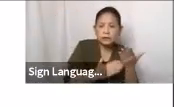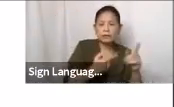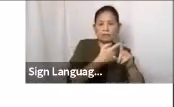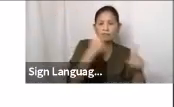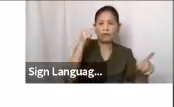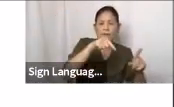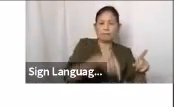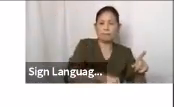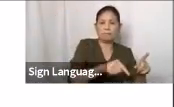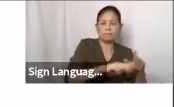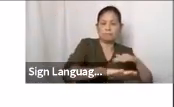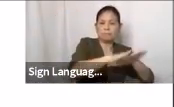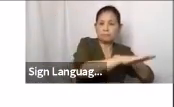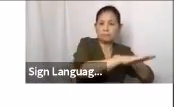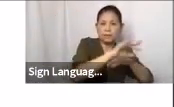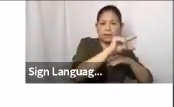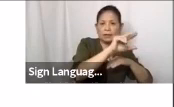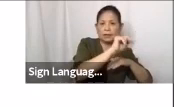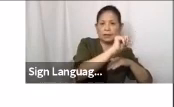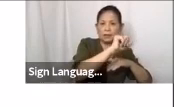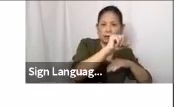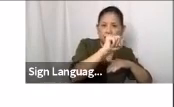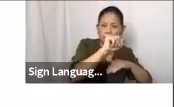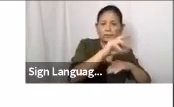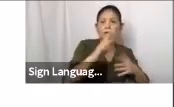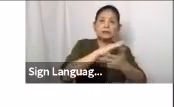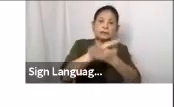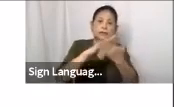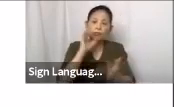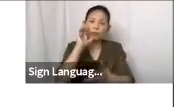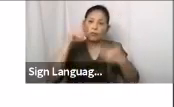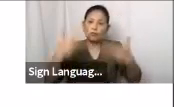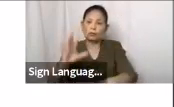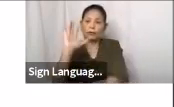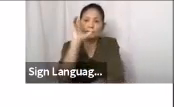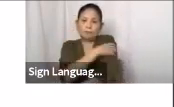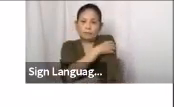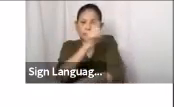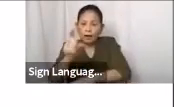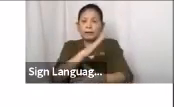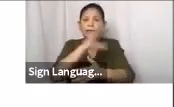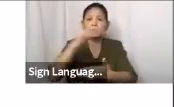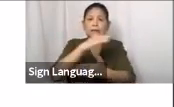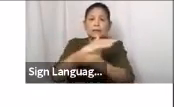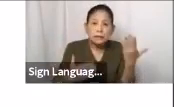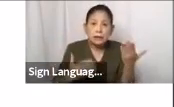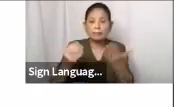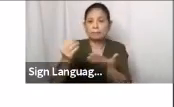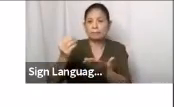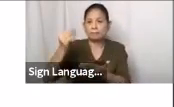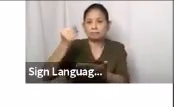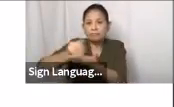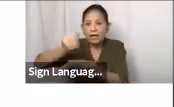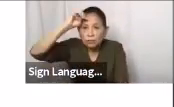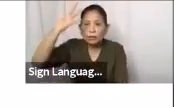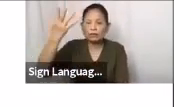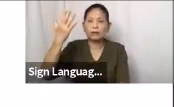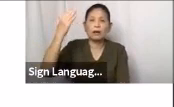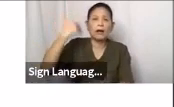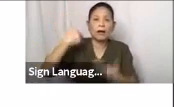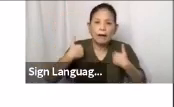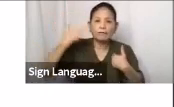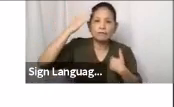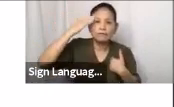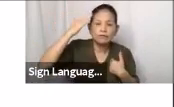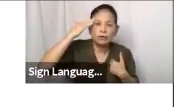level, those some who are empowered as well, and some do have some knowledge and some education, so that like they